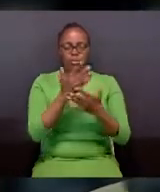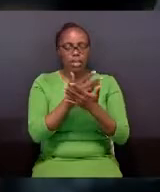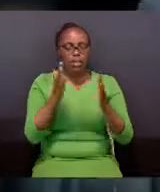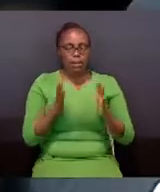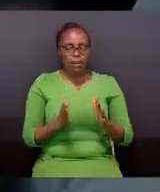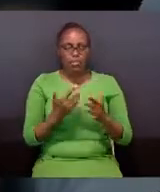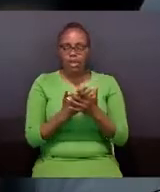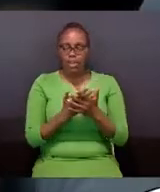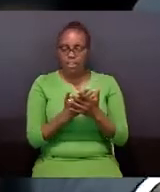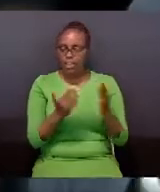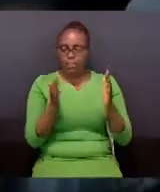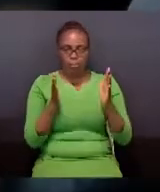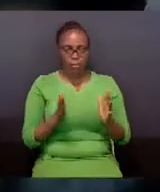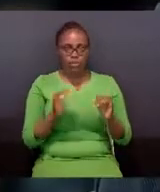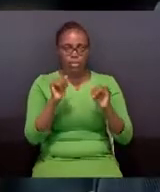everyone here,